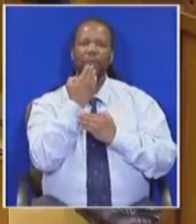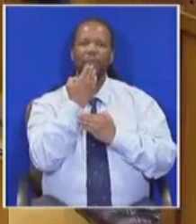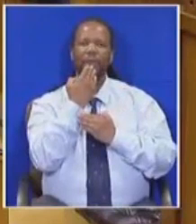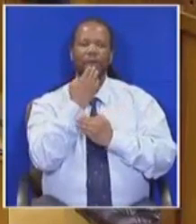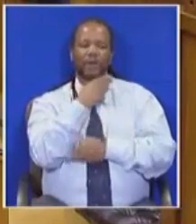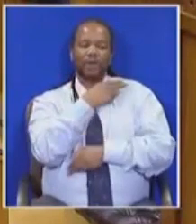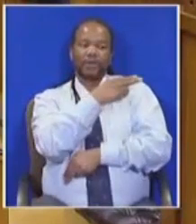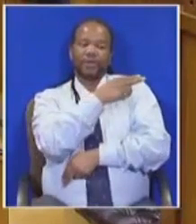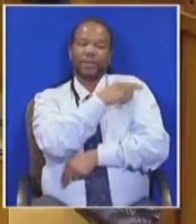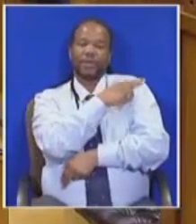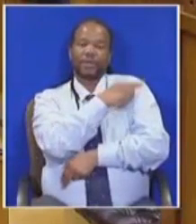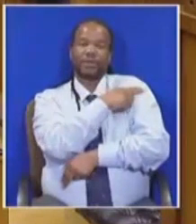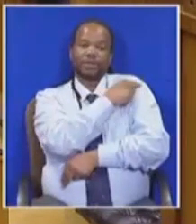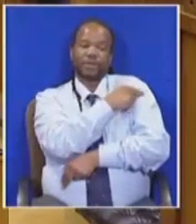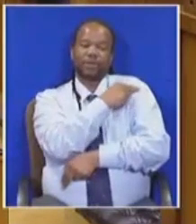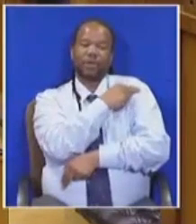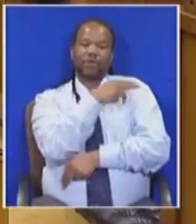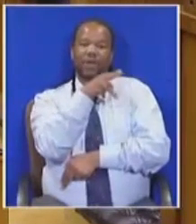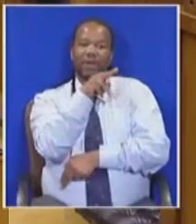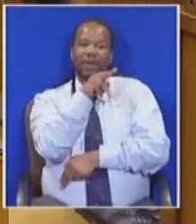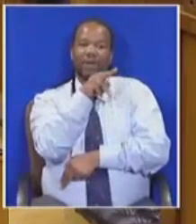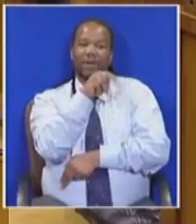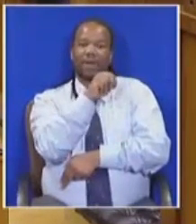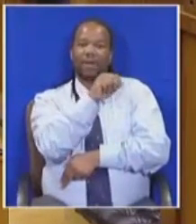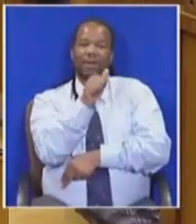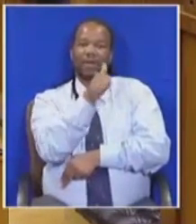the National Assembly. Speaker.